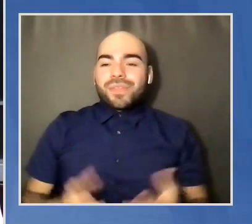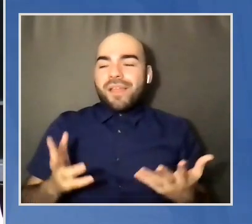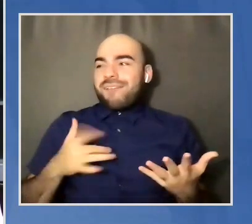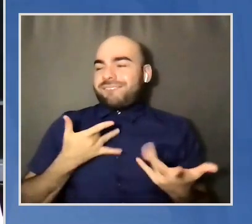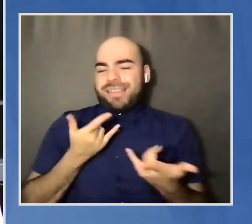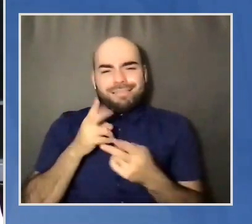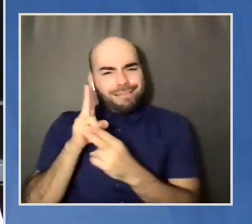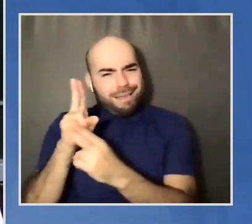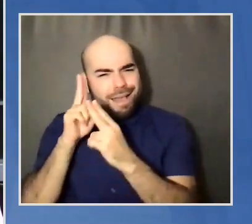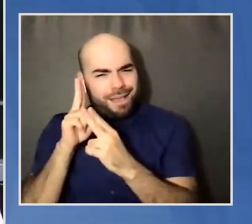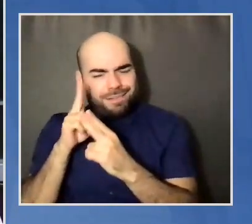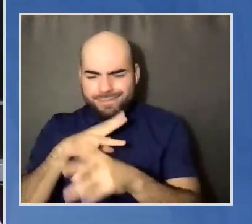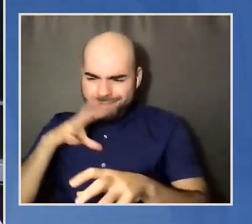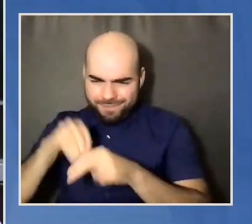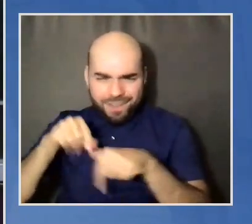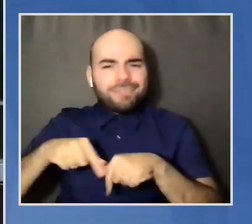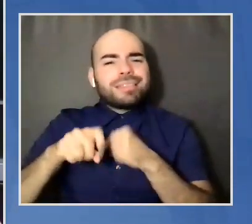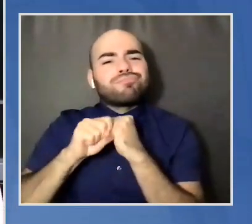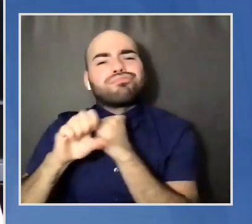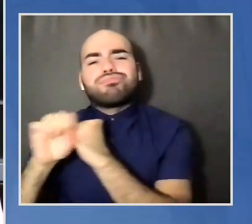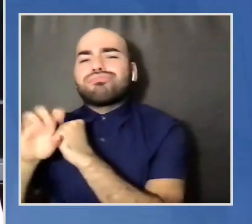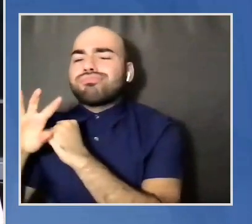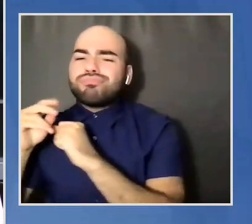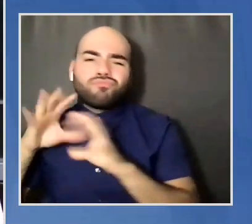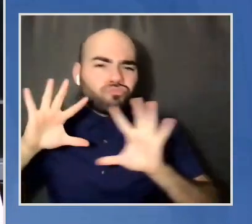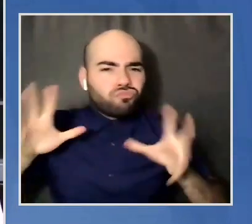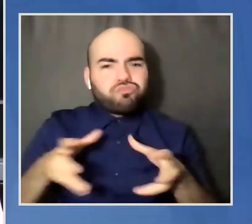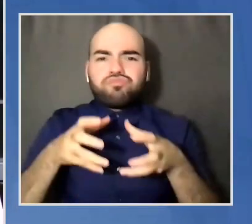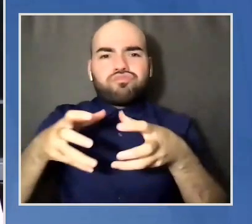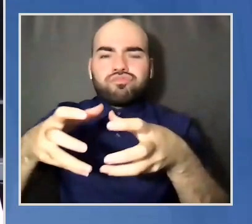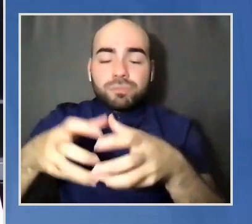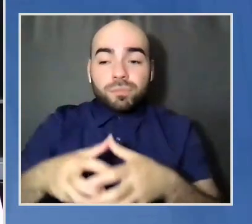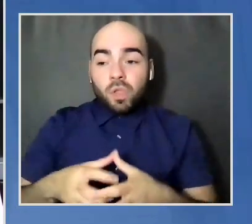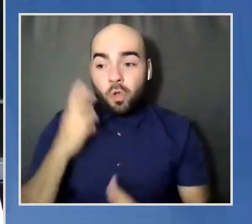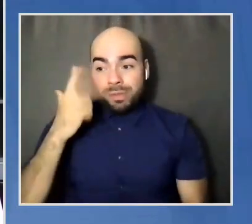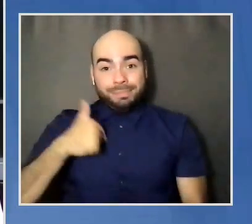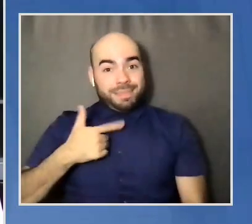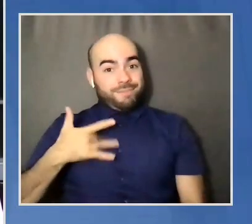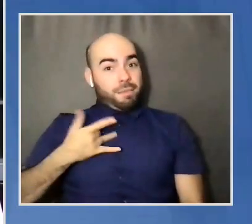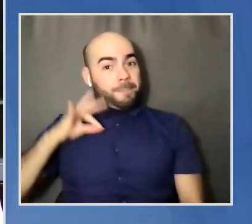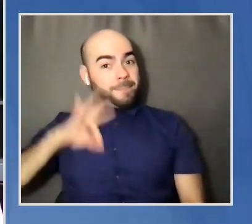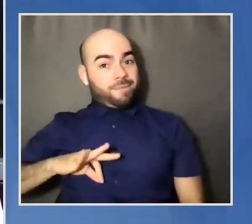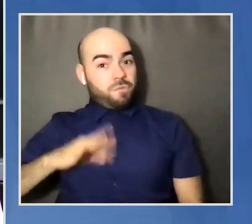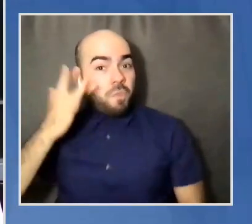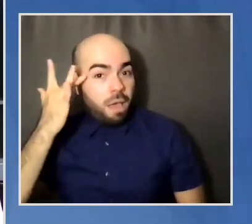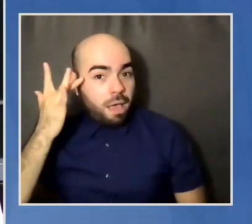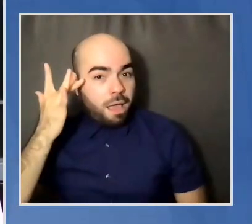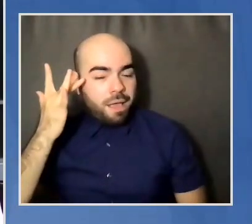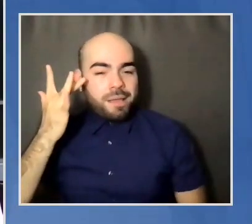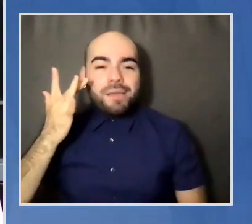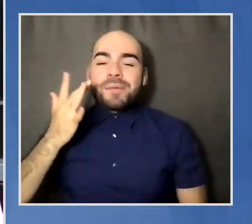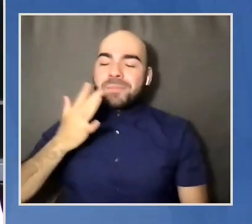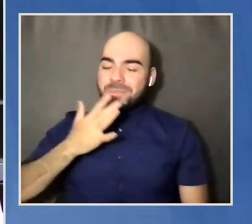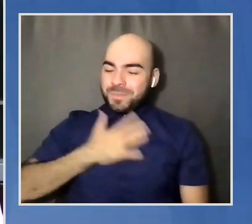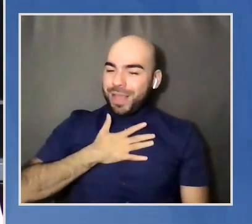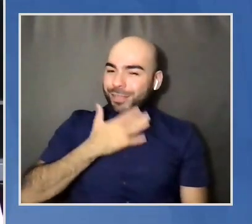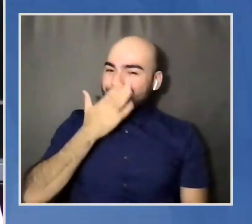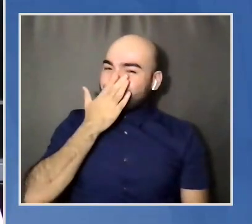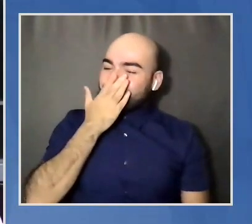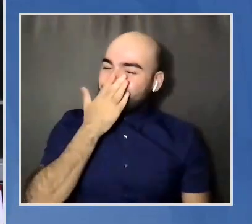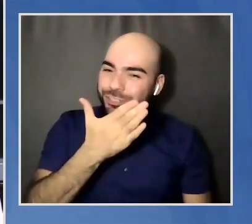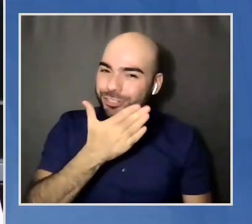It's such an honor to be part of this campaign. And one of the reasons it's so rewarding is my incredible